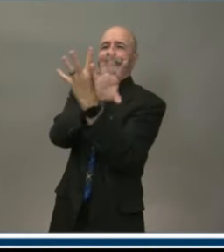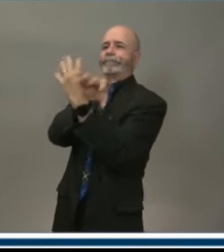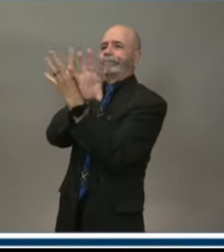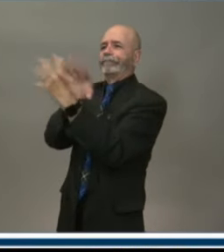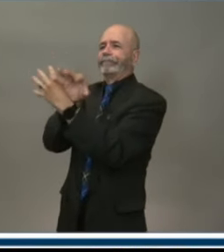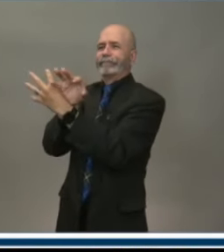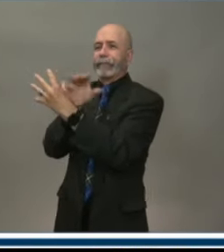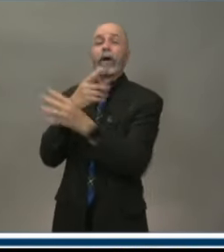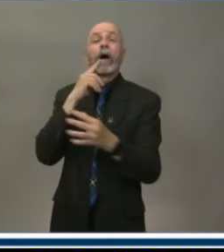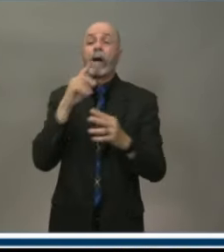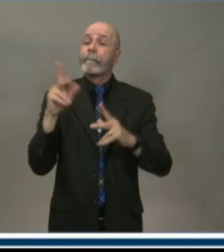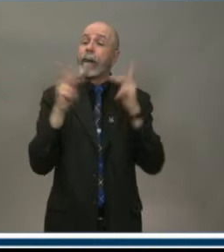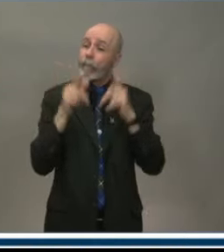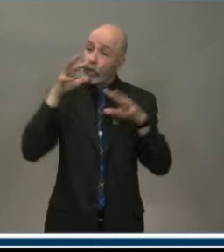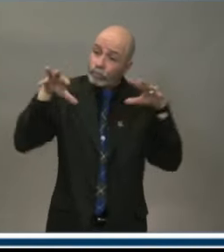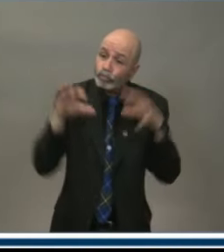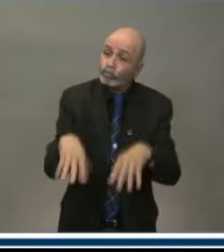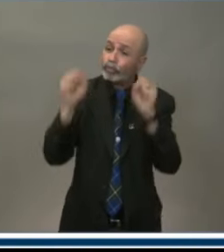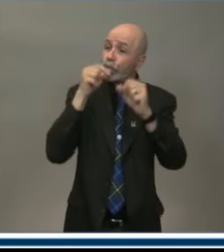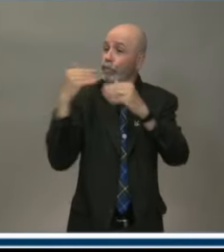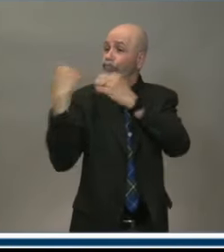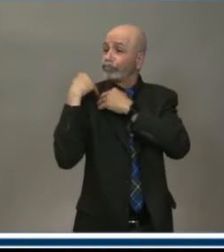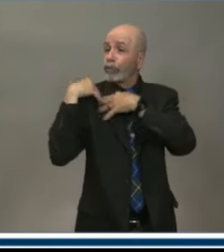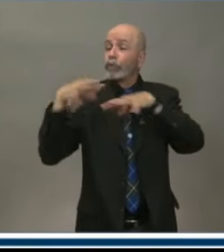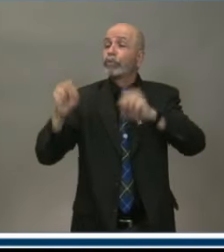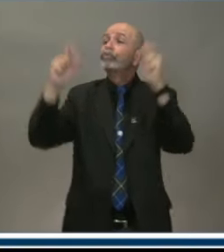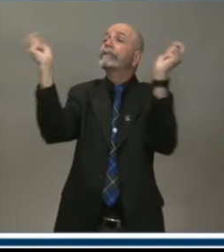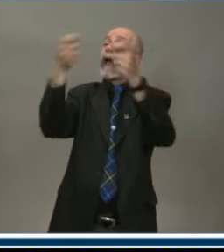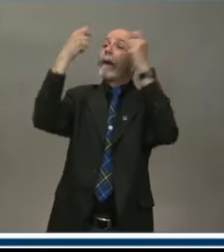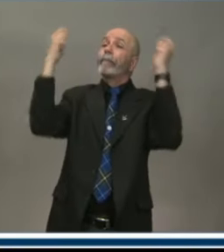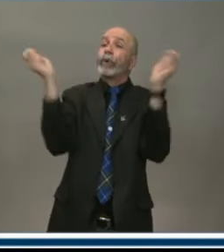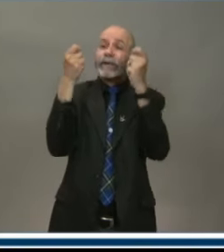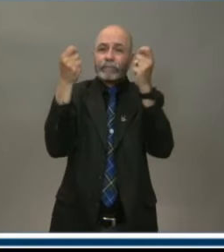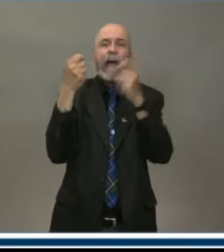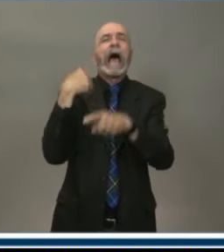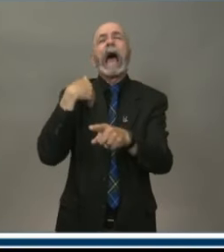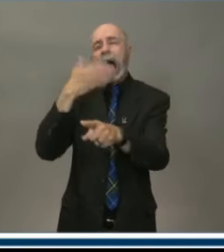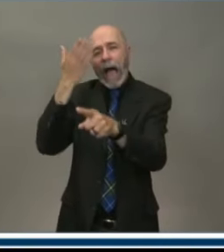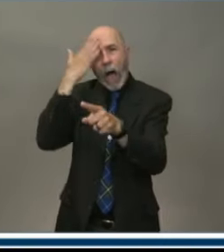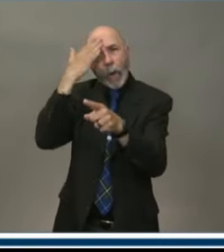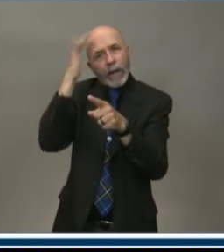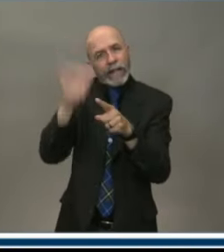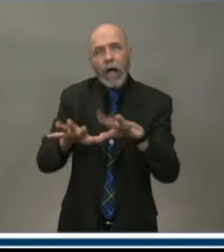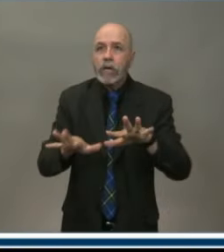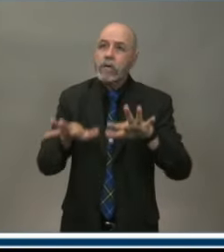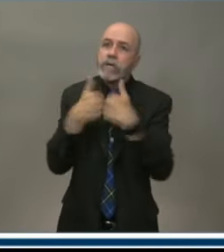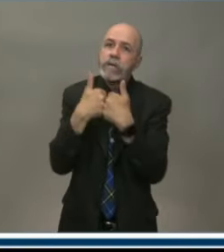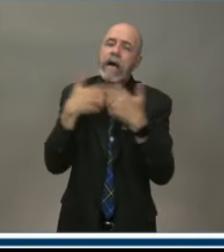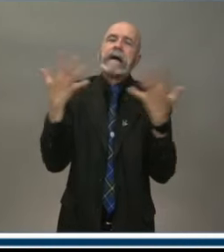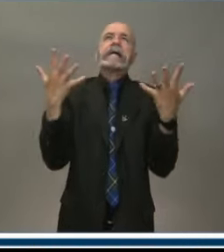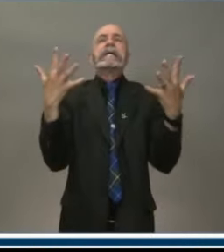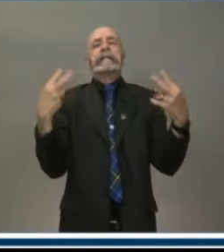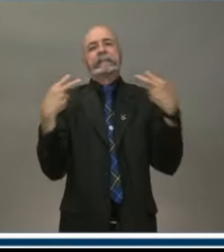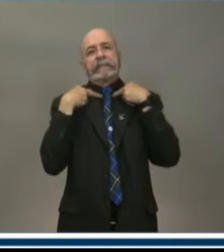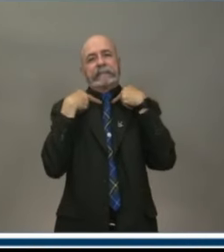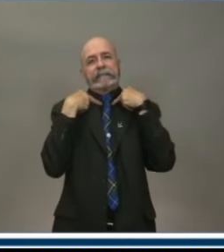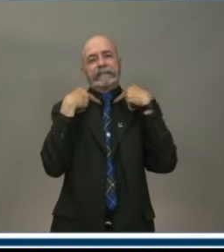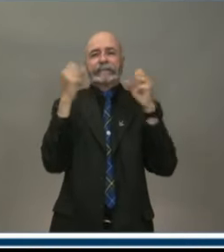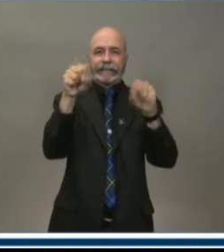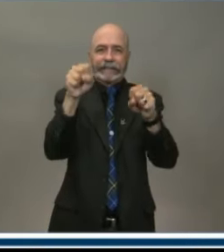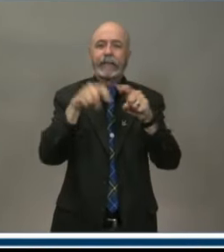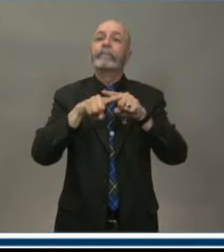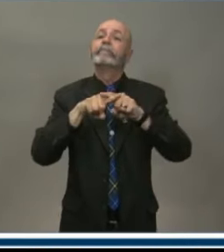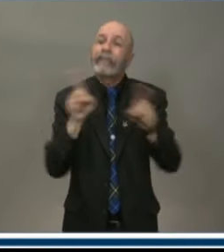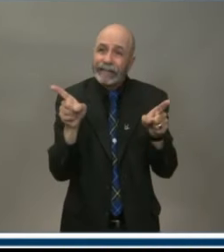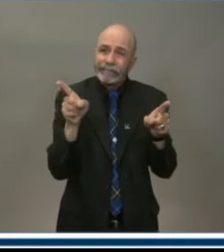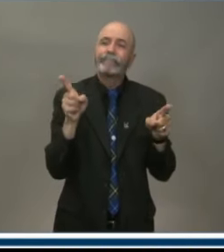celebrating Ramadan this year to see that as challenging as the pandemic is, there is hope